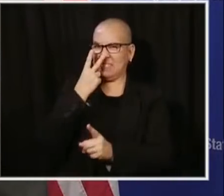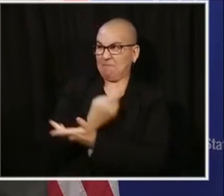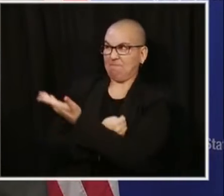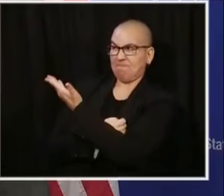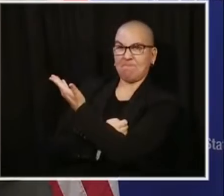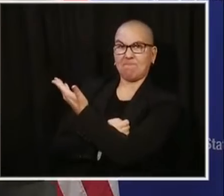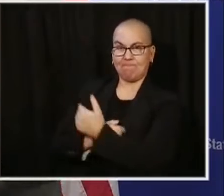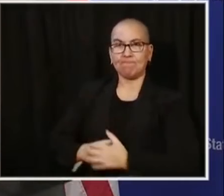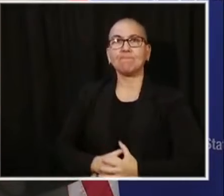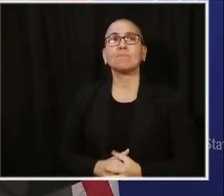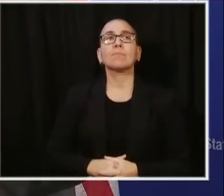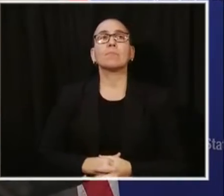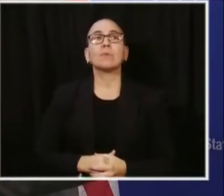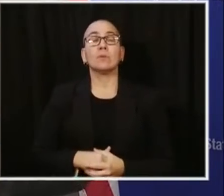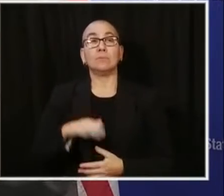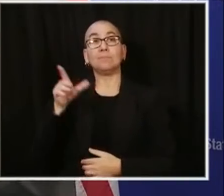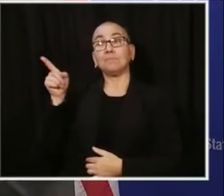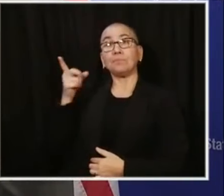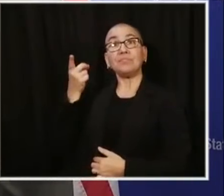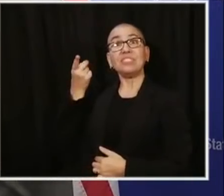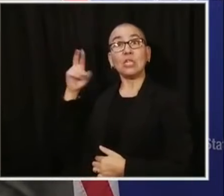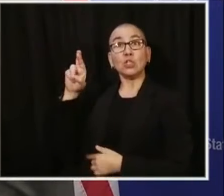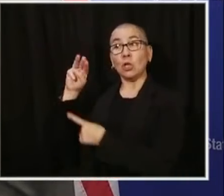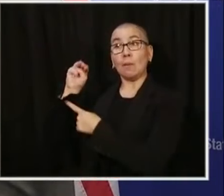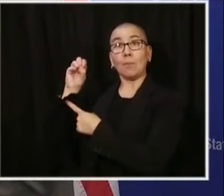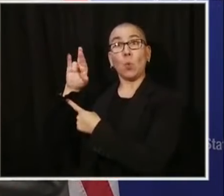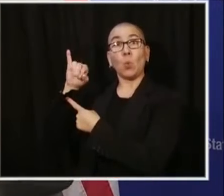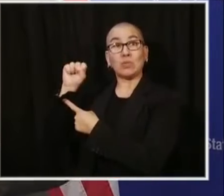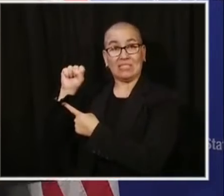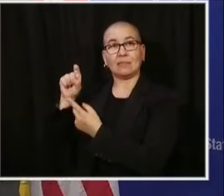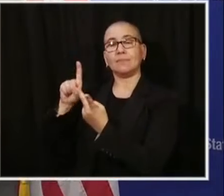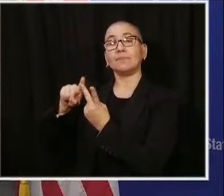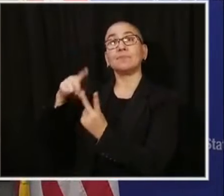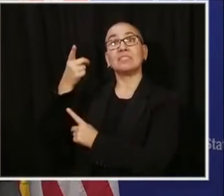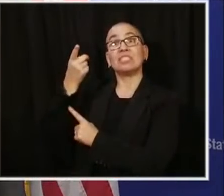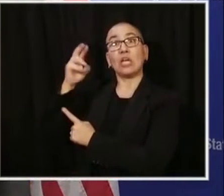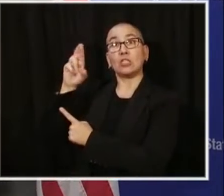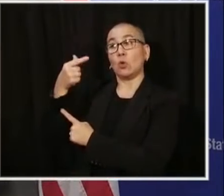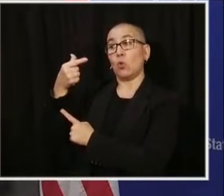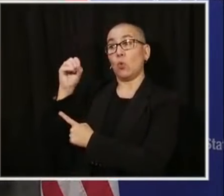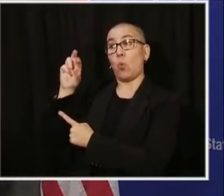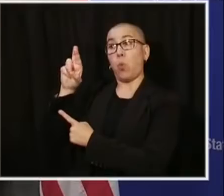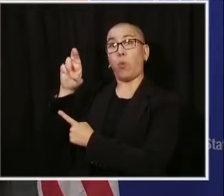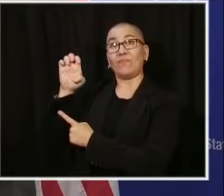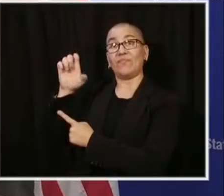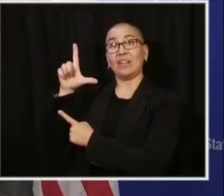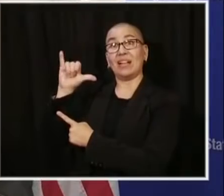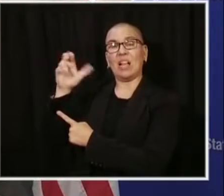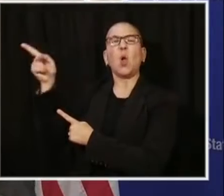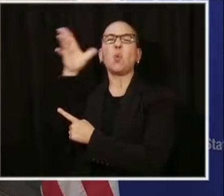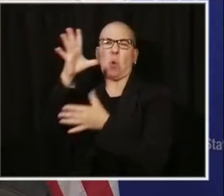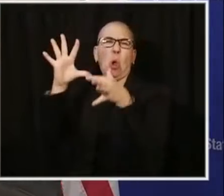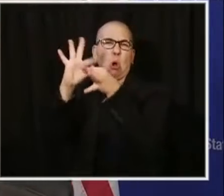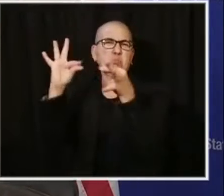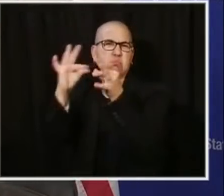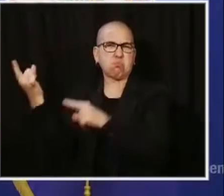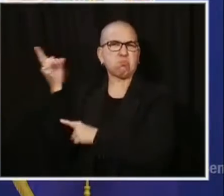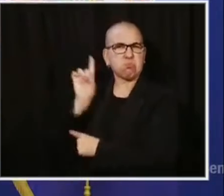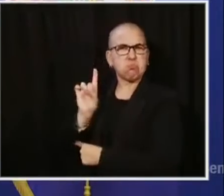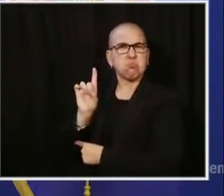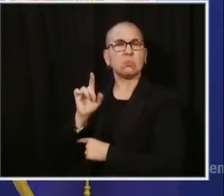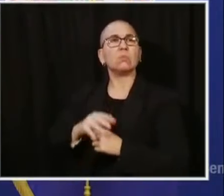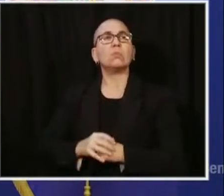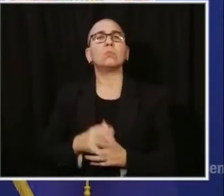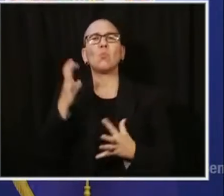Dr. Morris and Dr. Gorelick in just a little bit to talk about what this is. Just to be clear, we don't build out massive amounts of